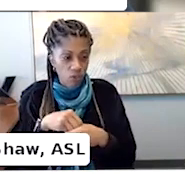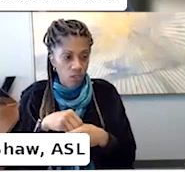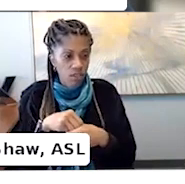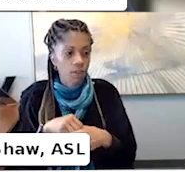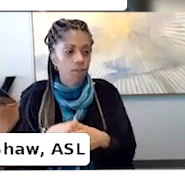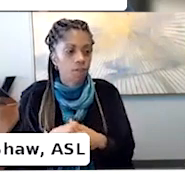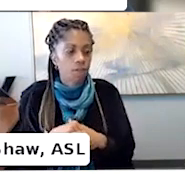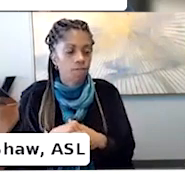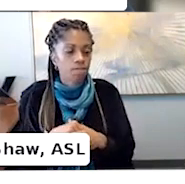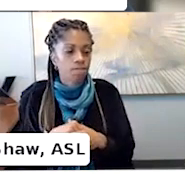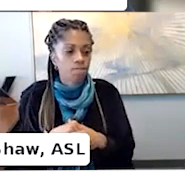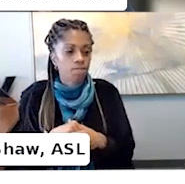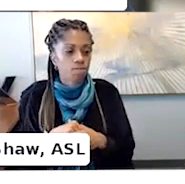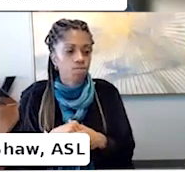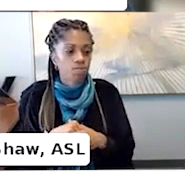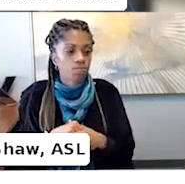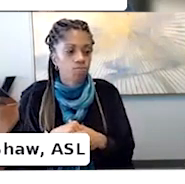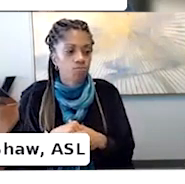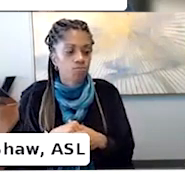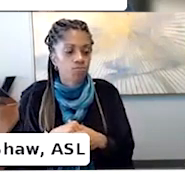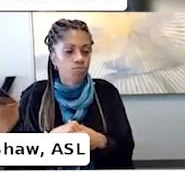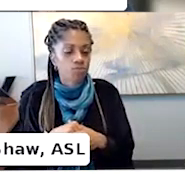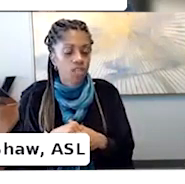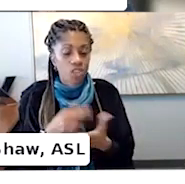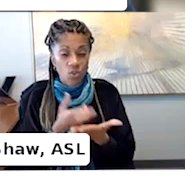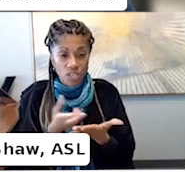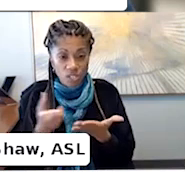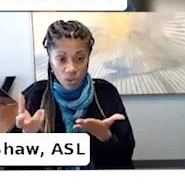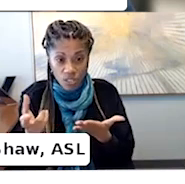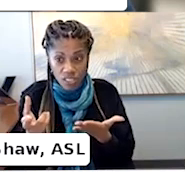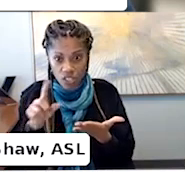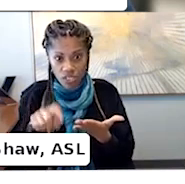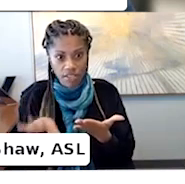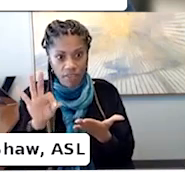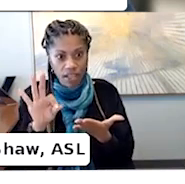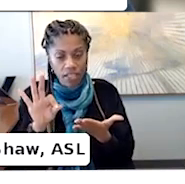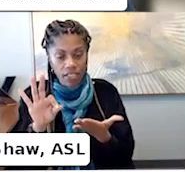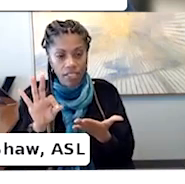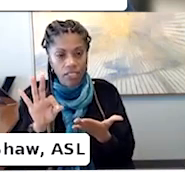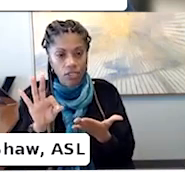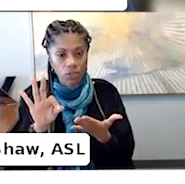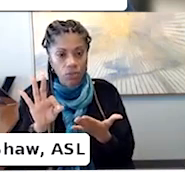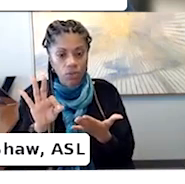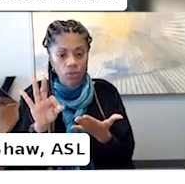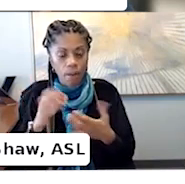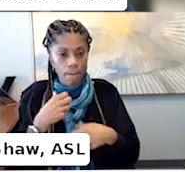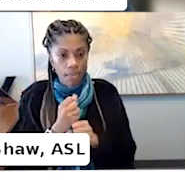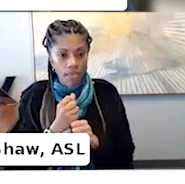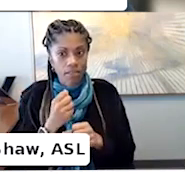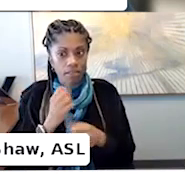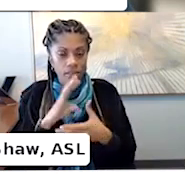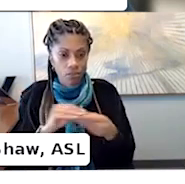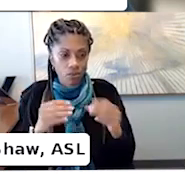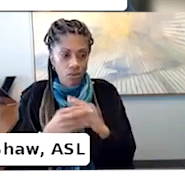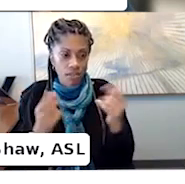share and to agree on what the process needs to be to move forward. And there's